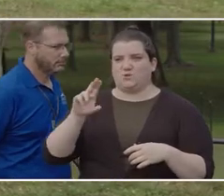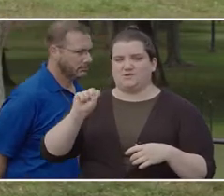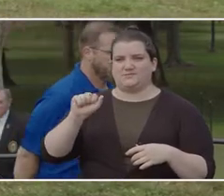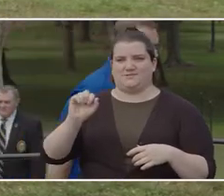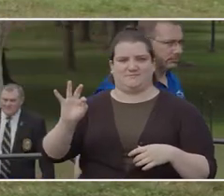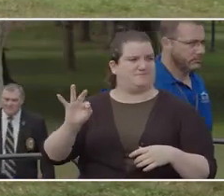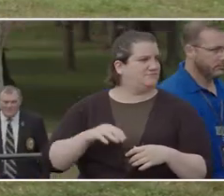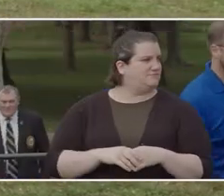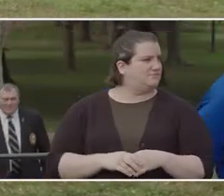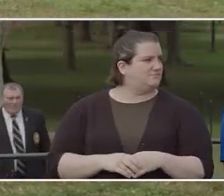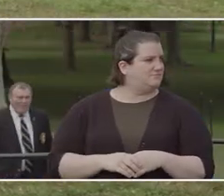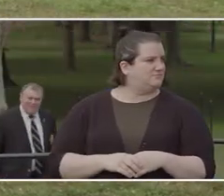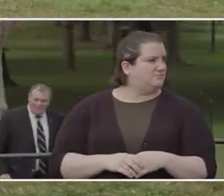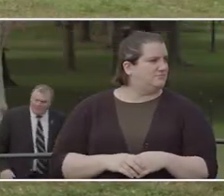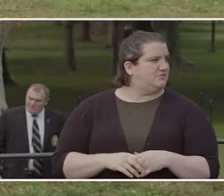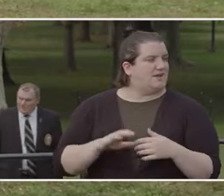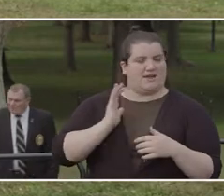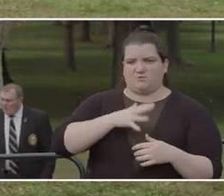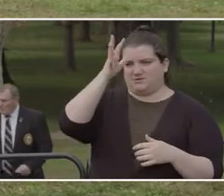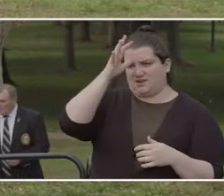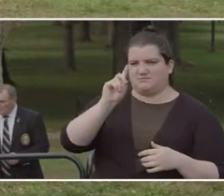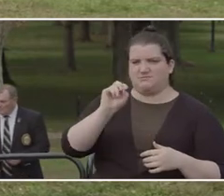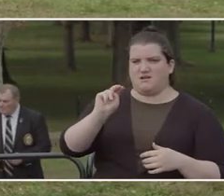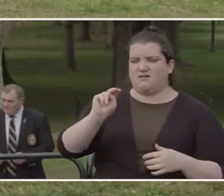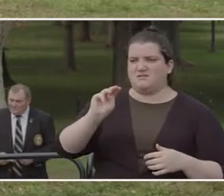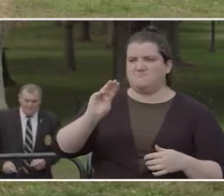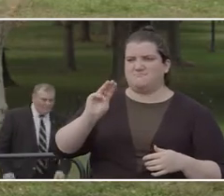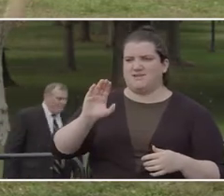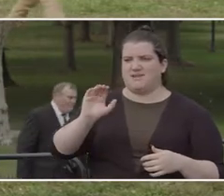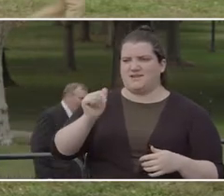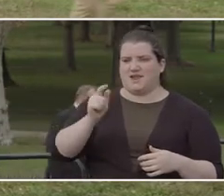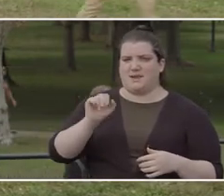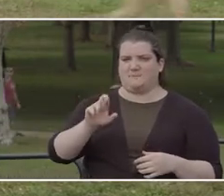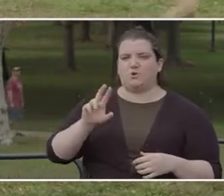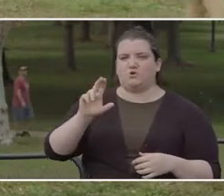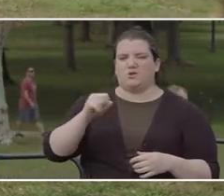Our dad, Dominic Gabriel, United States Marine Corps.